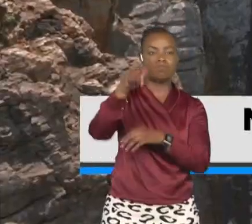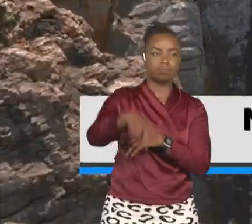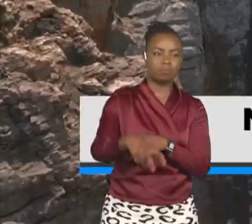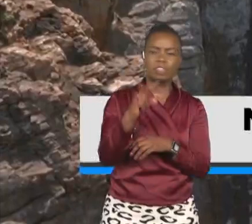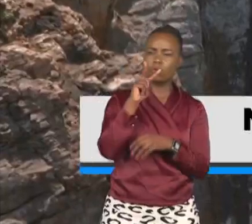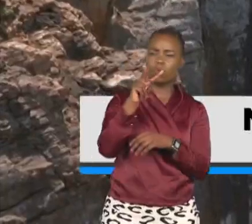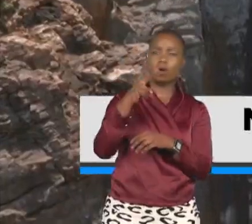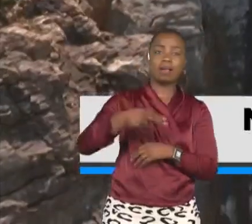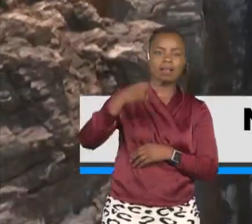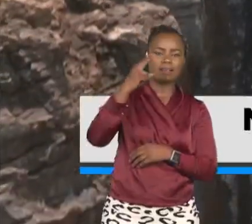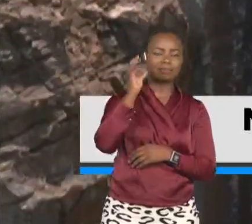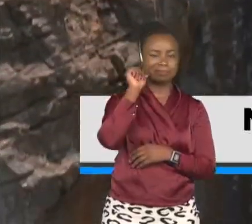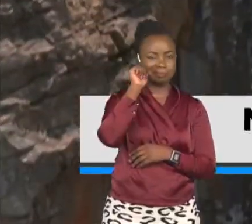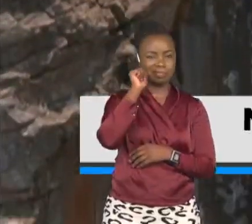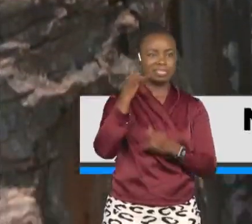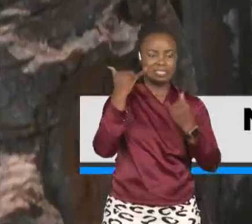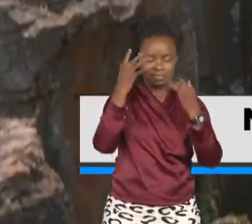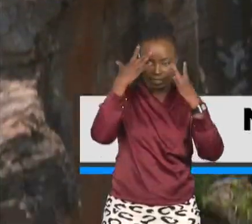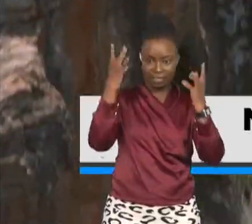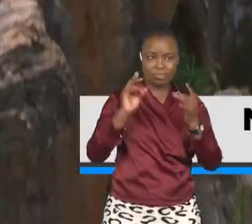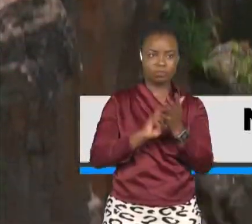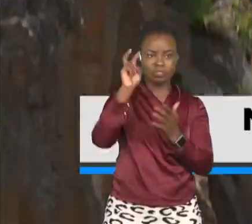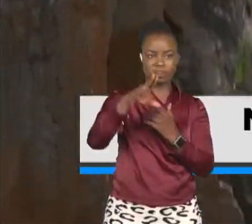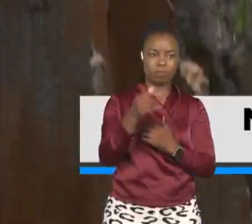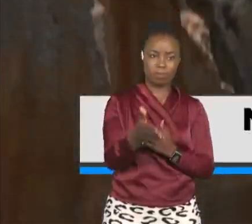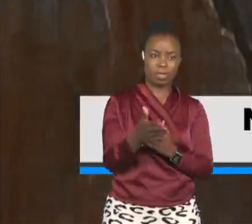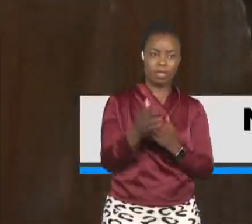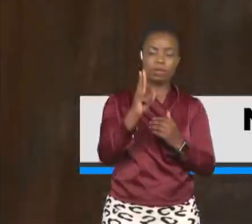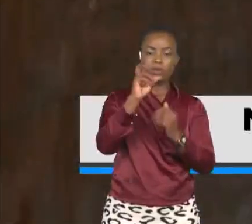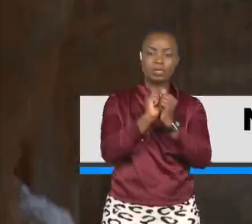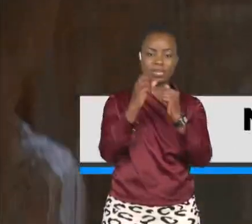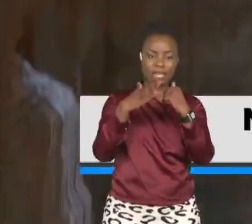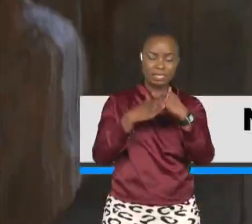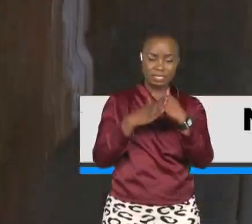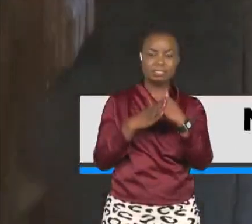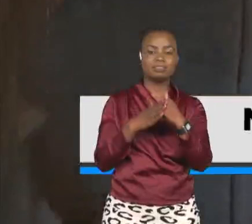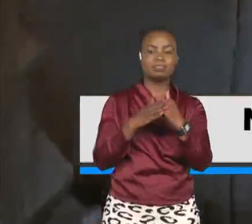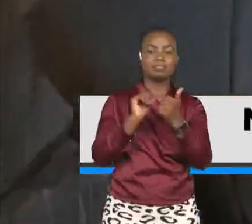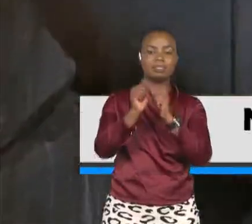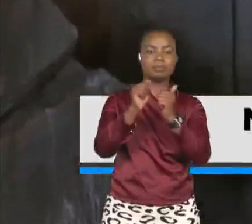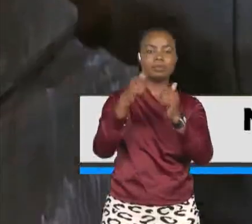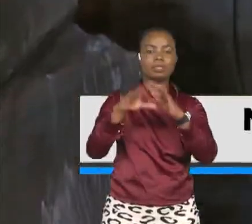takeoff spots a month prior to the first stop of the 2019 Red Bull Cliff Diving World Series.